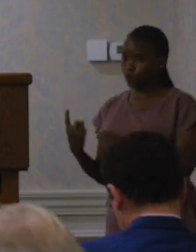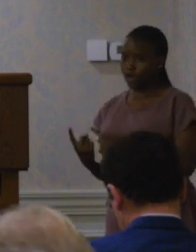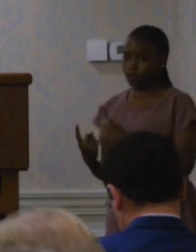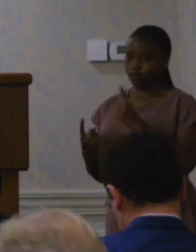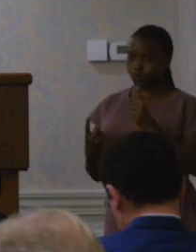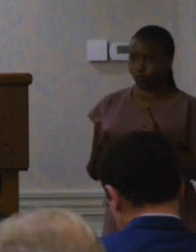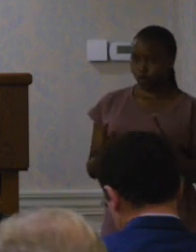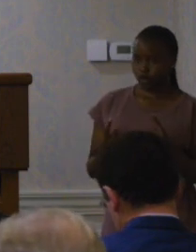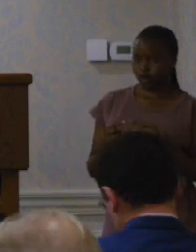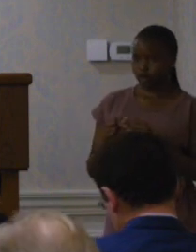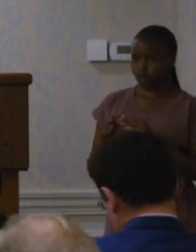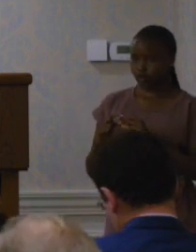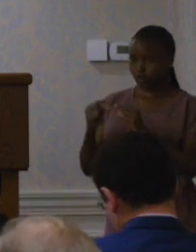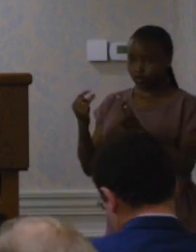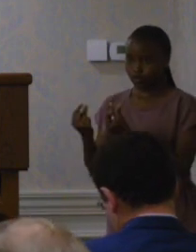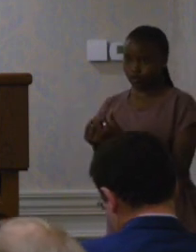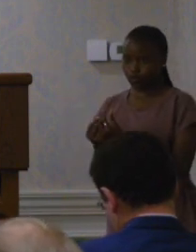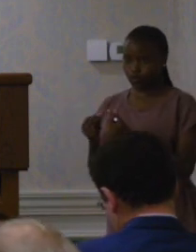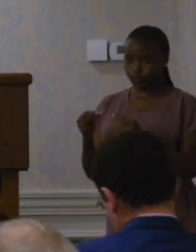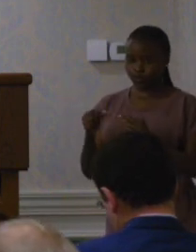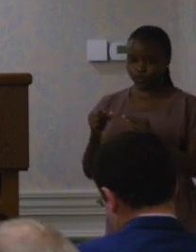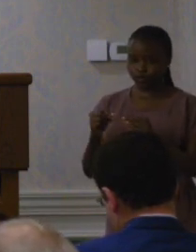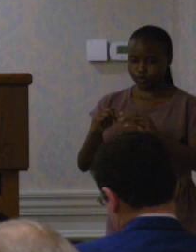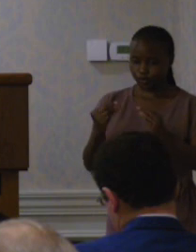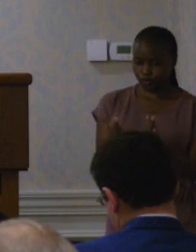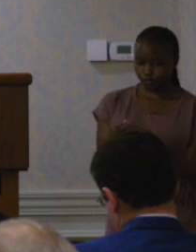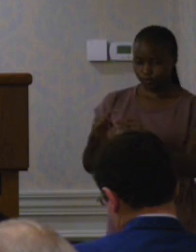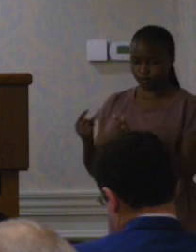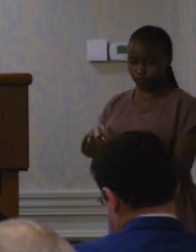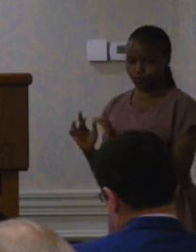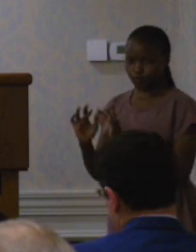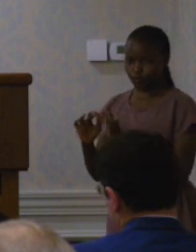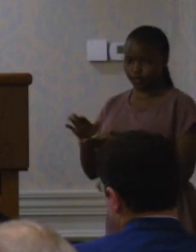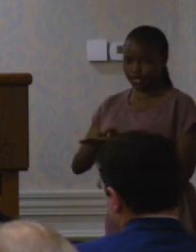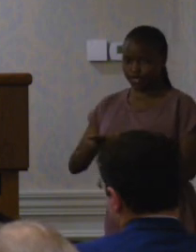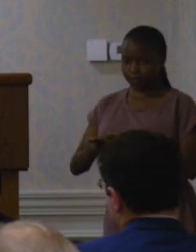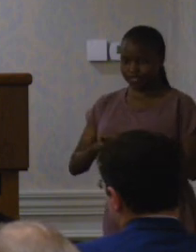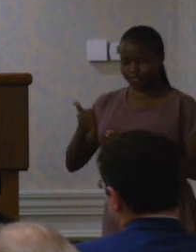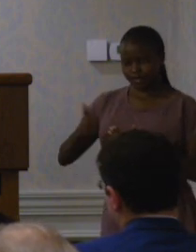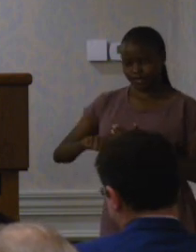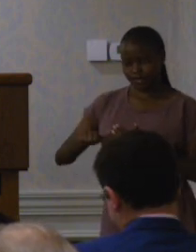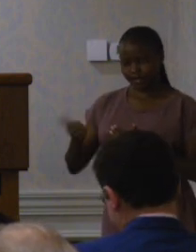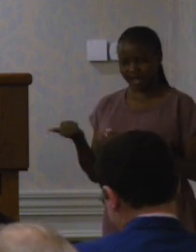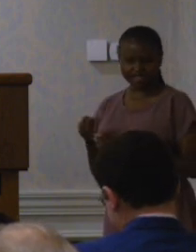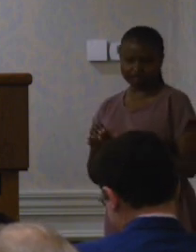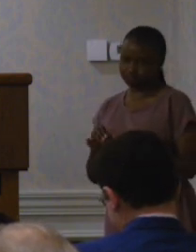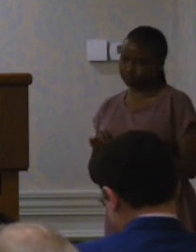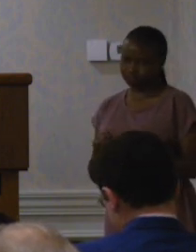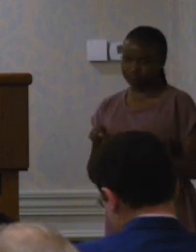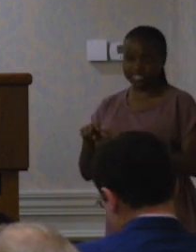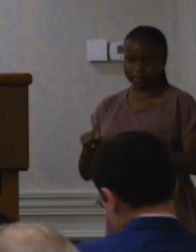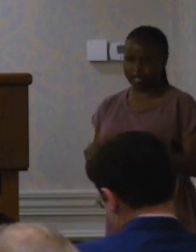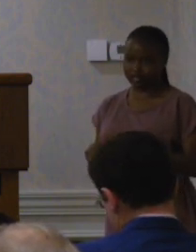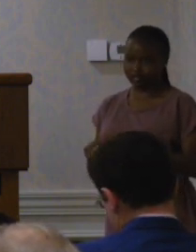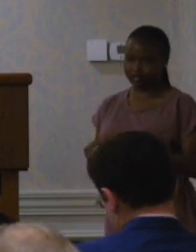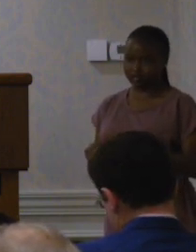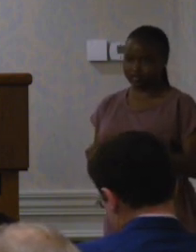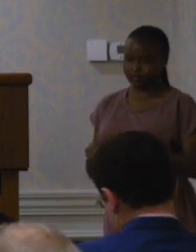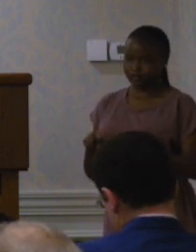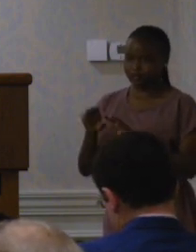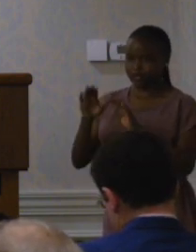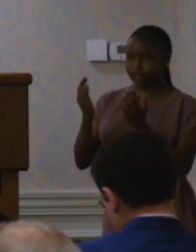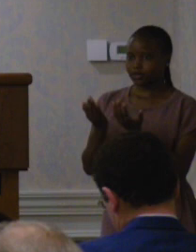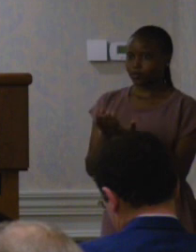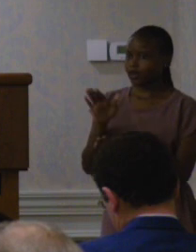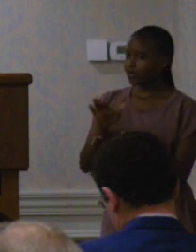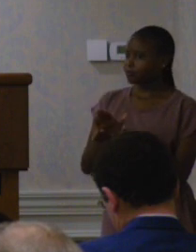group cluster-based or online-based, whatever the case is. the World Bank is